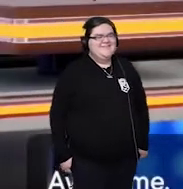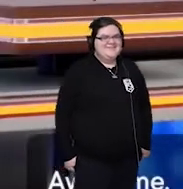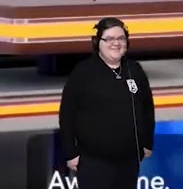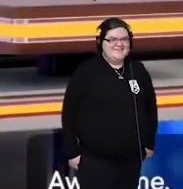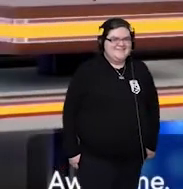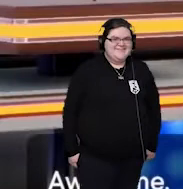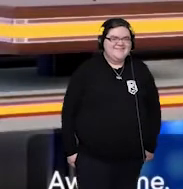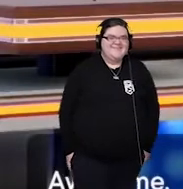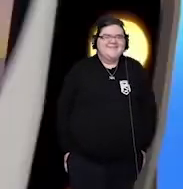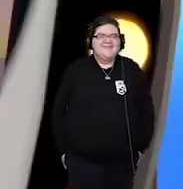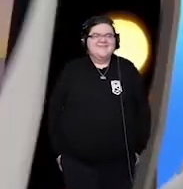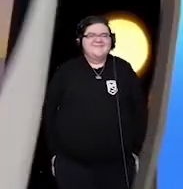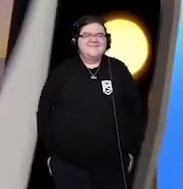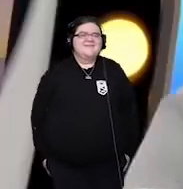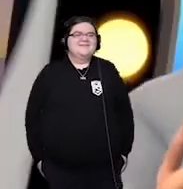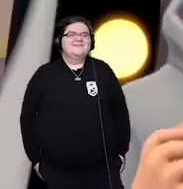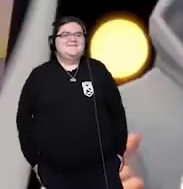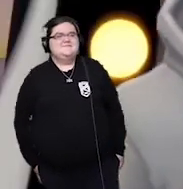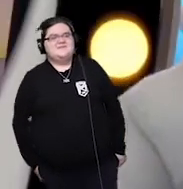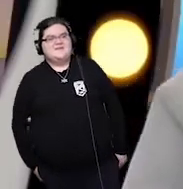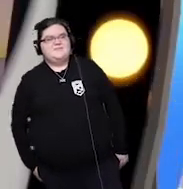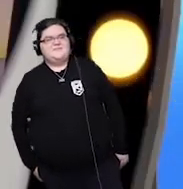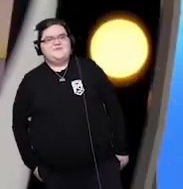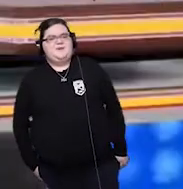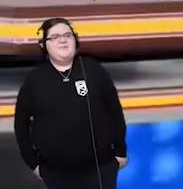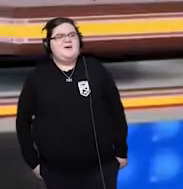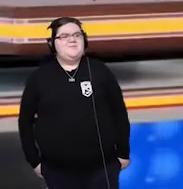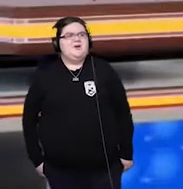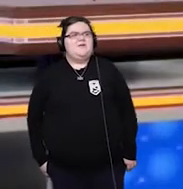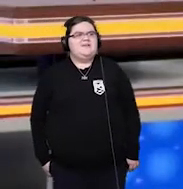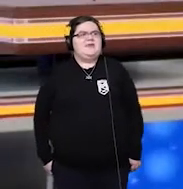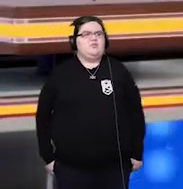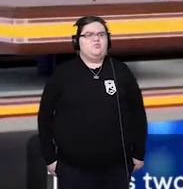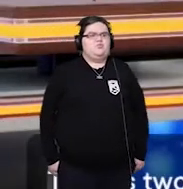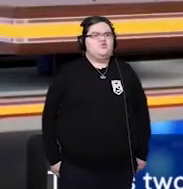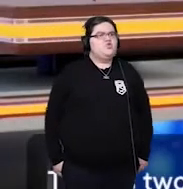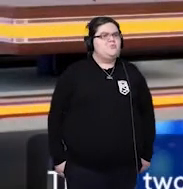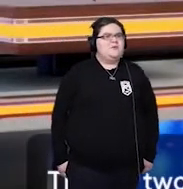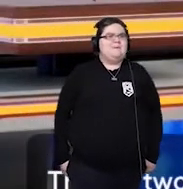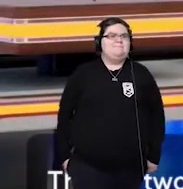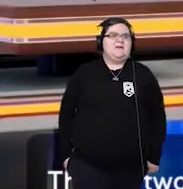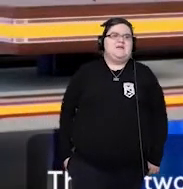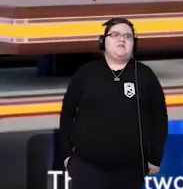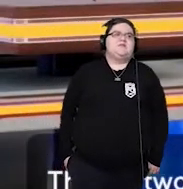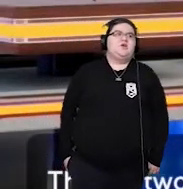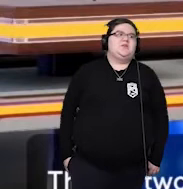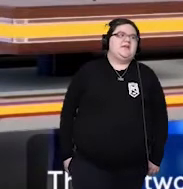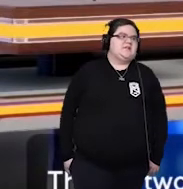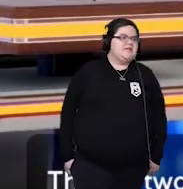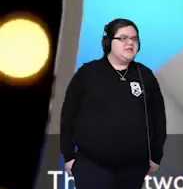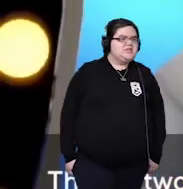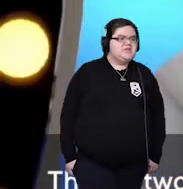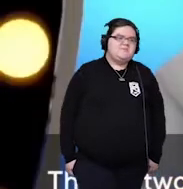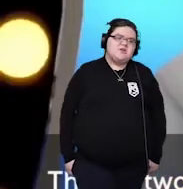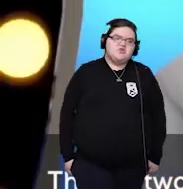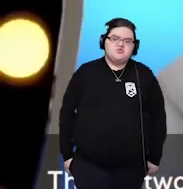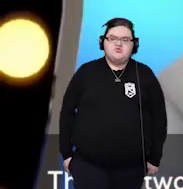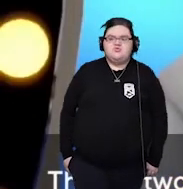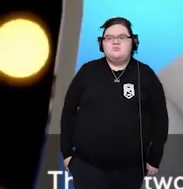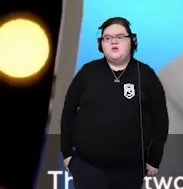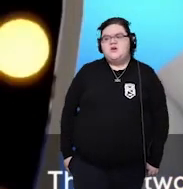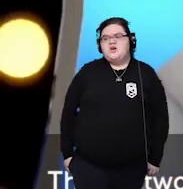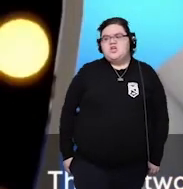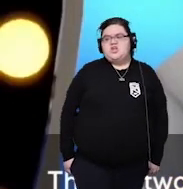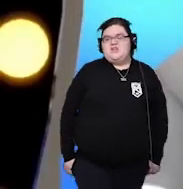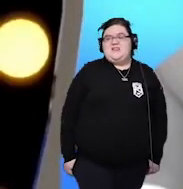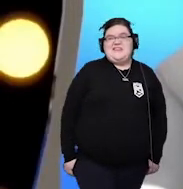Yes! Yes! Let's fucking go. Alright, so the people might be going like room based, so like the kitchen, the